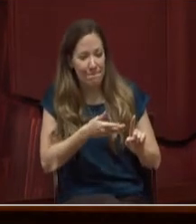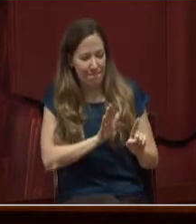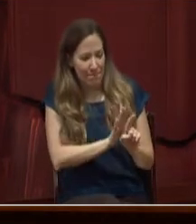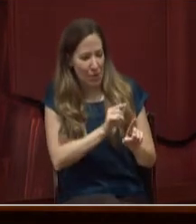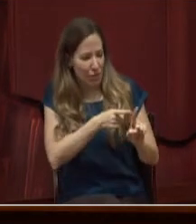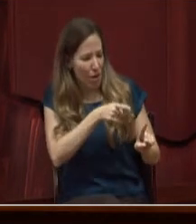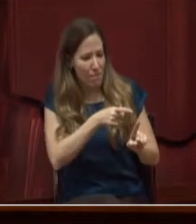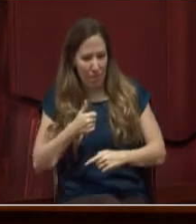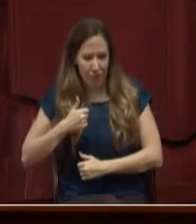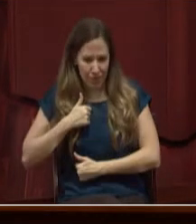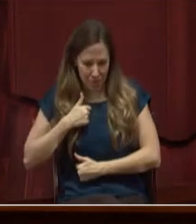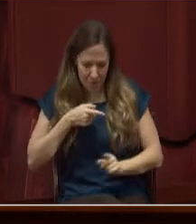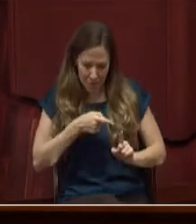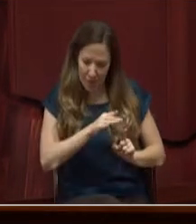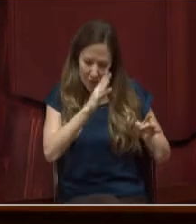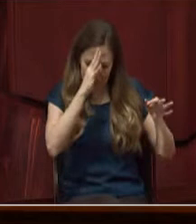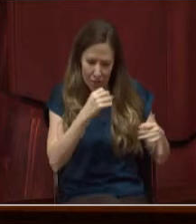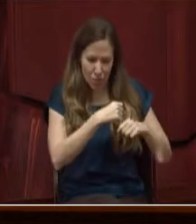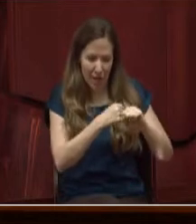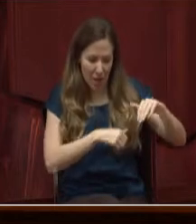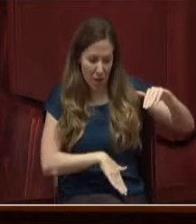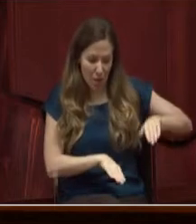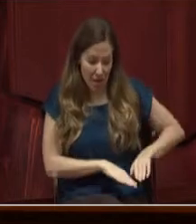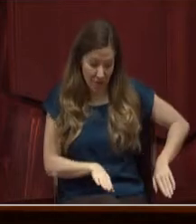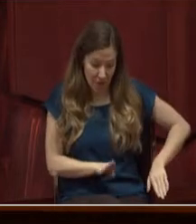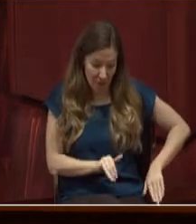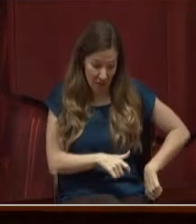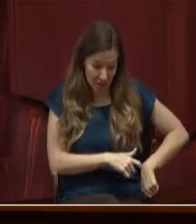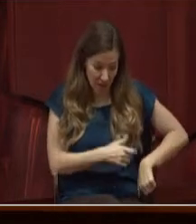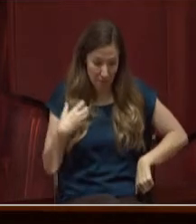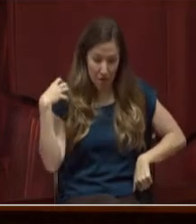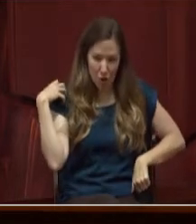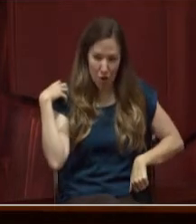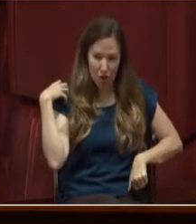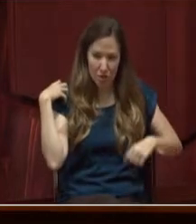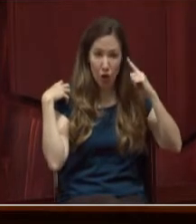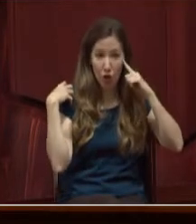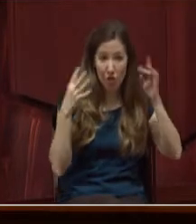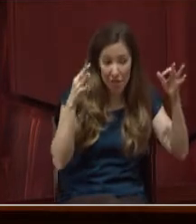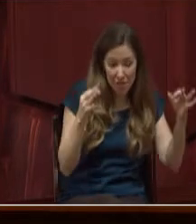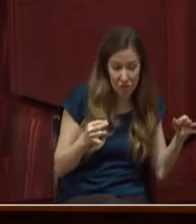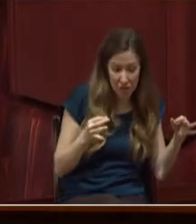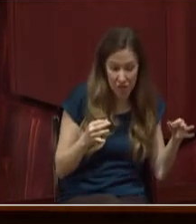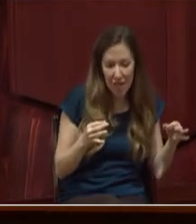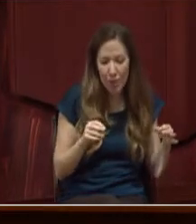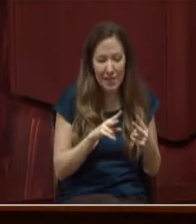decisions were making at a much lower level, so by the time the boss got the decision, it was a yes or no as opposed to option A, B,